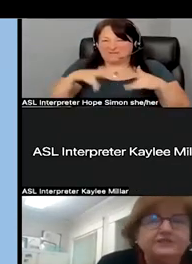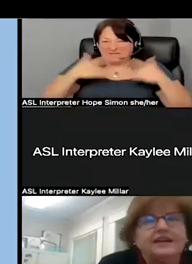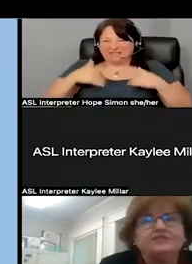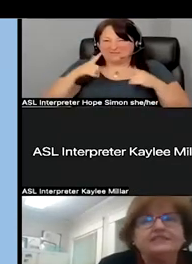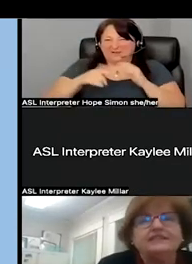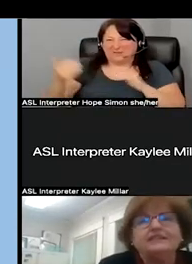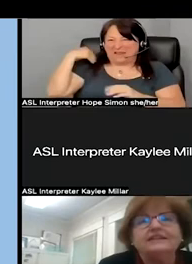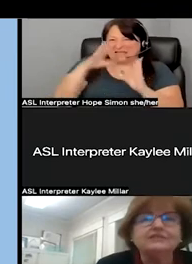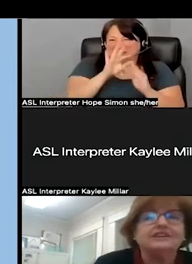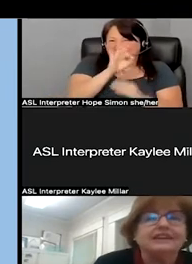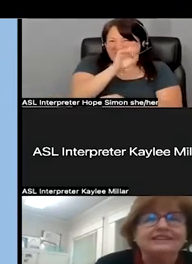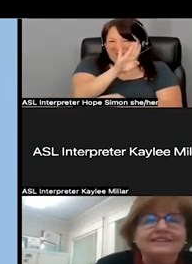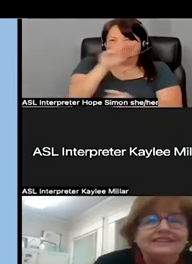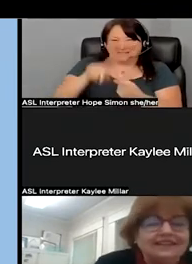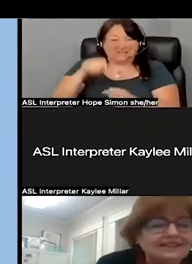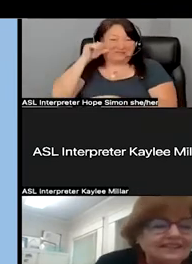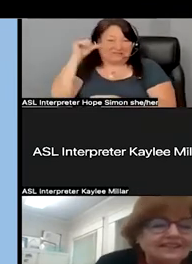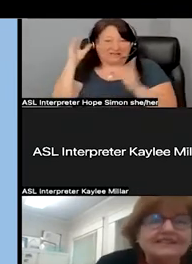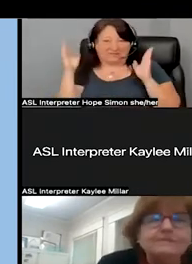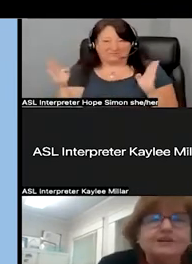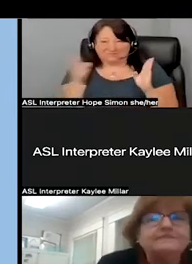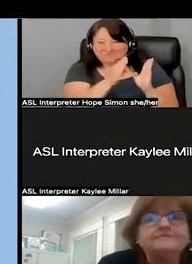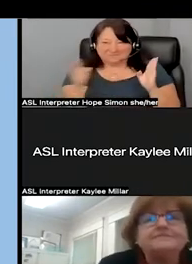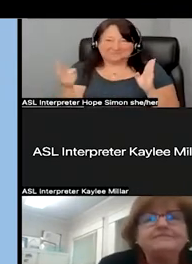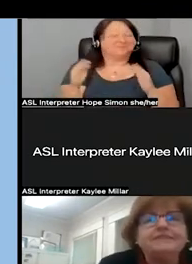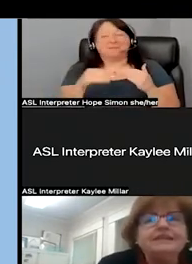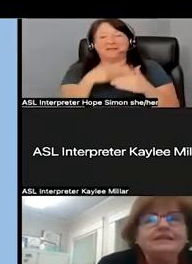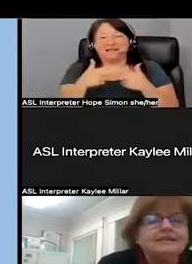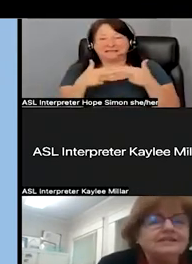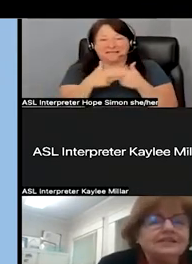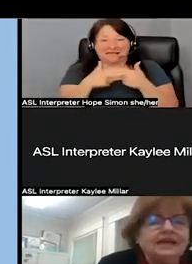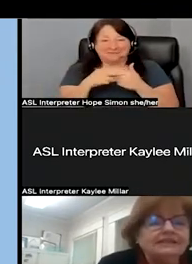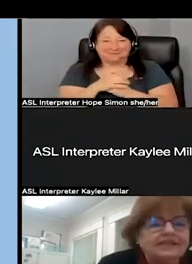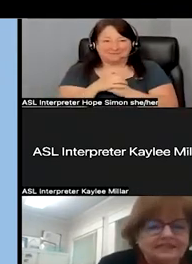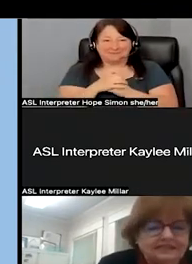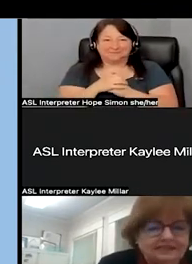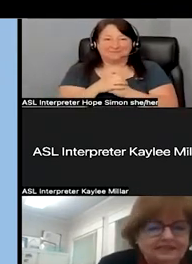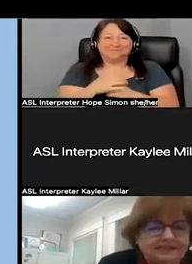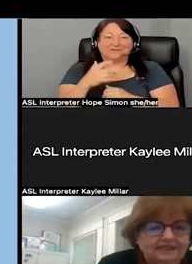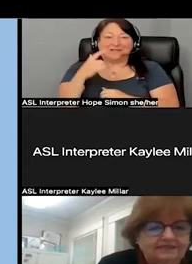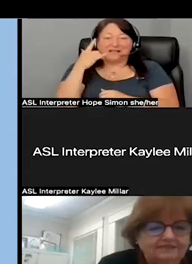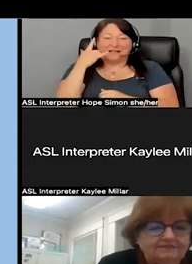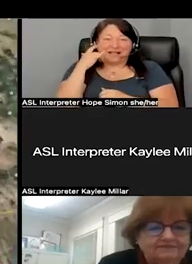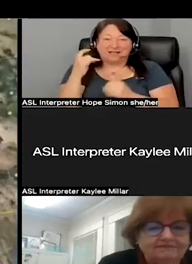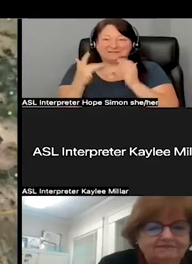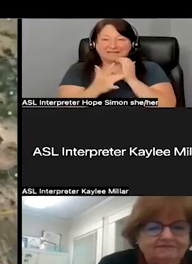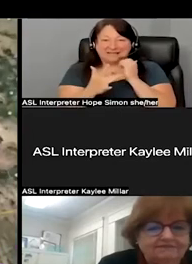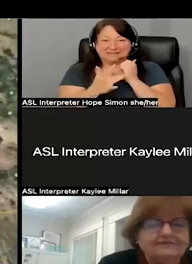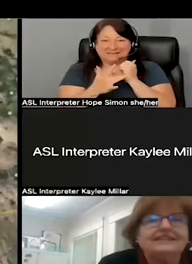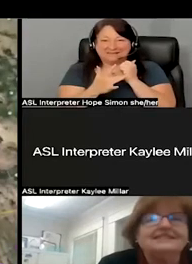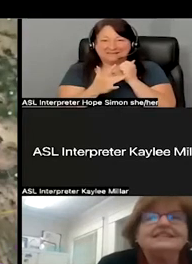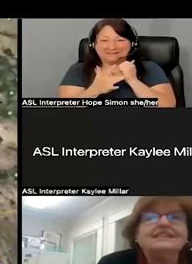to actually yesterday. Next slide, Mark. So Caltech, oh,